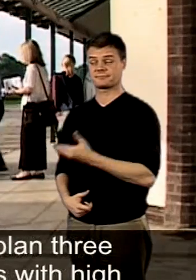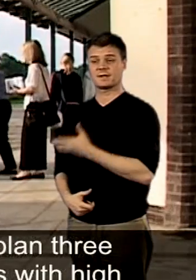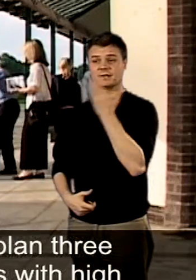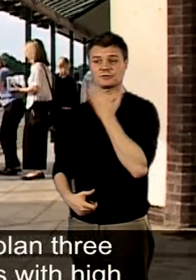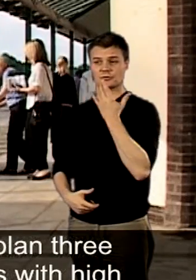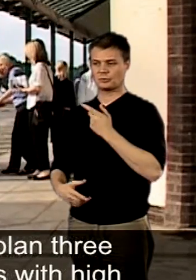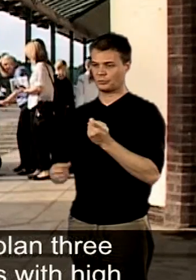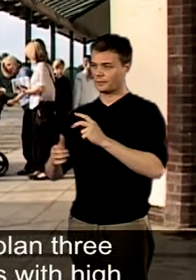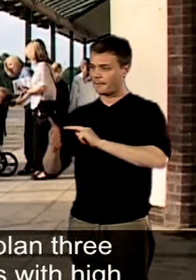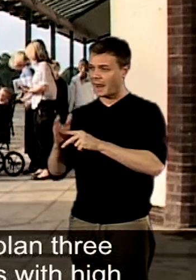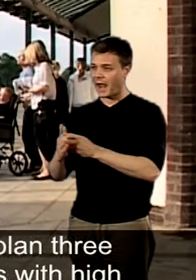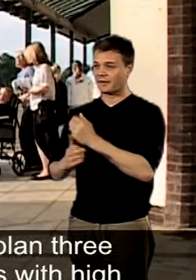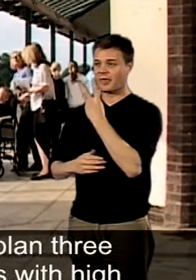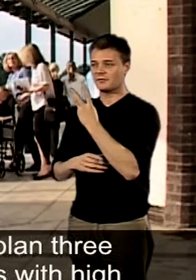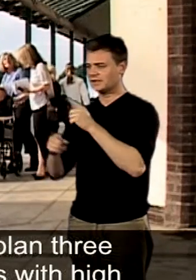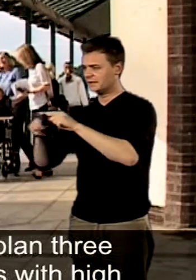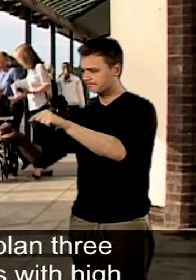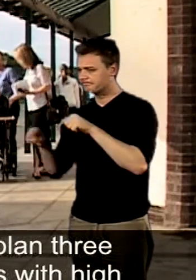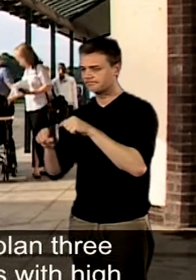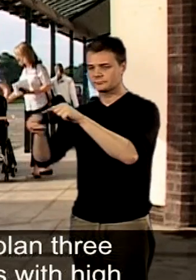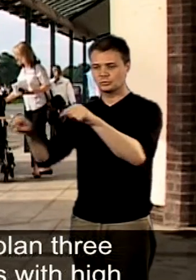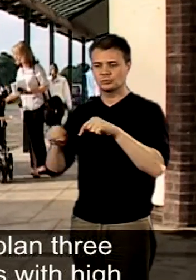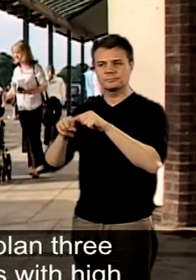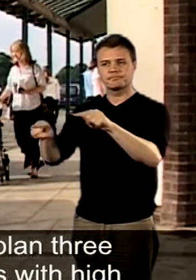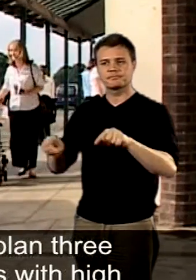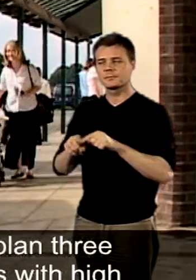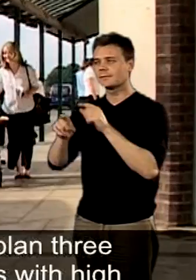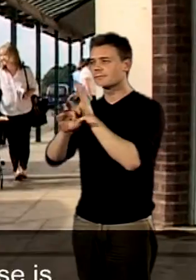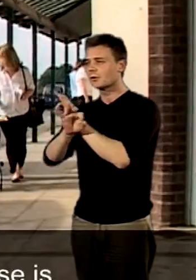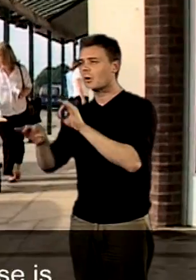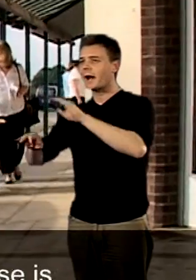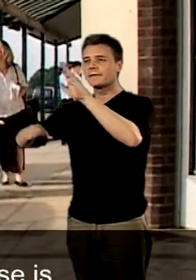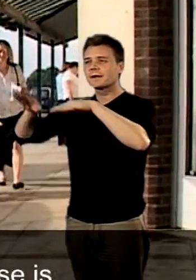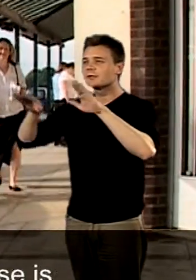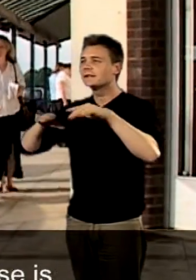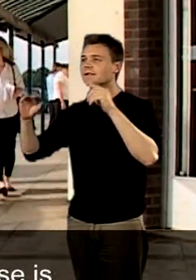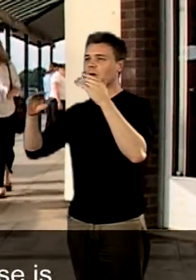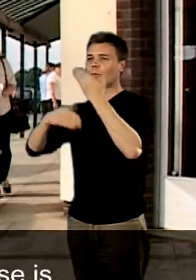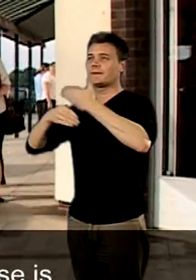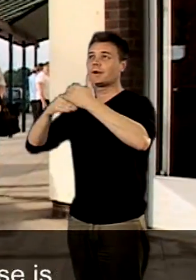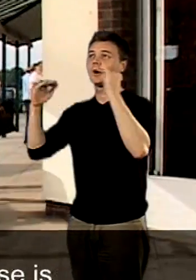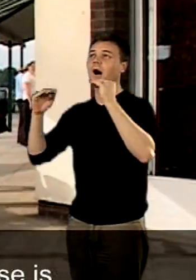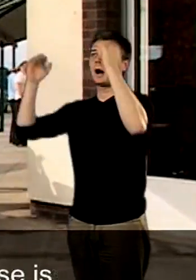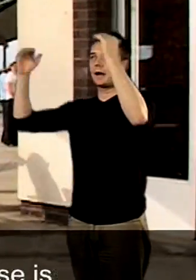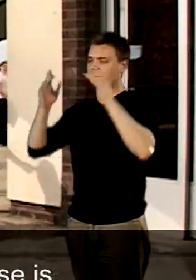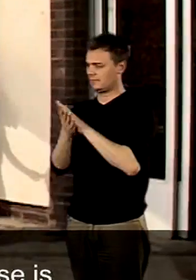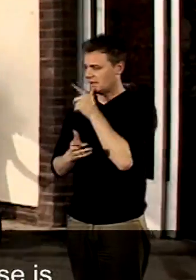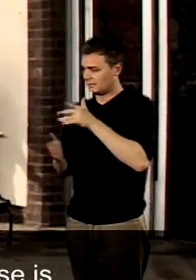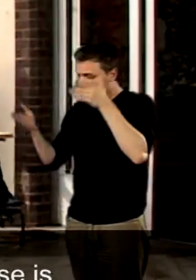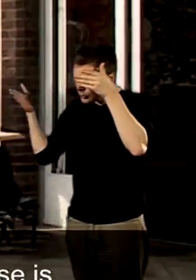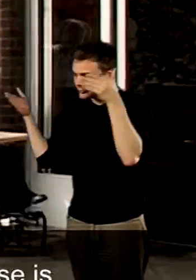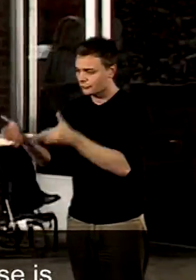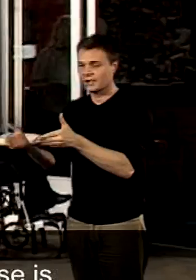Bishop Scarth School were able to plan three plainly decorated quiet study rooms with high windows into their new buildings. These